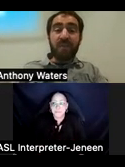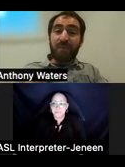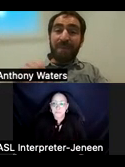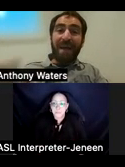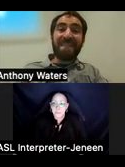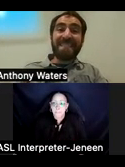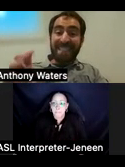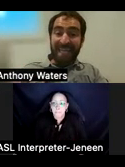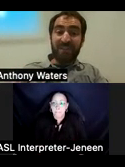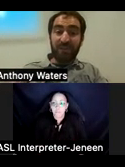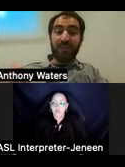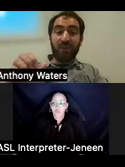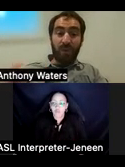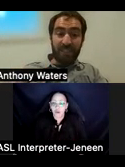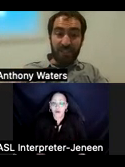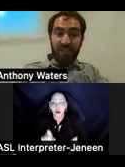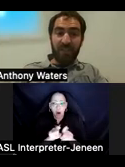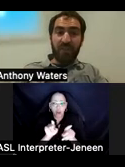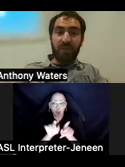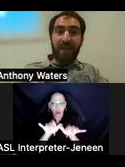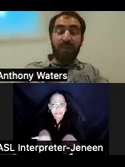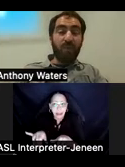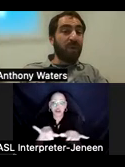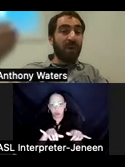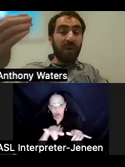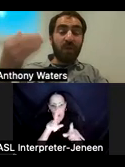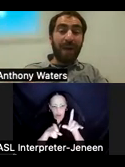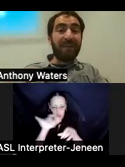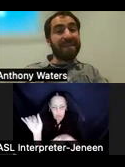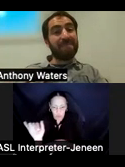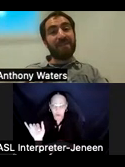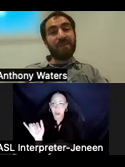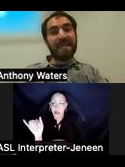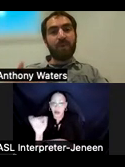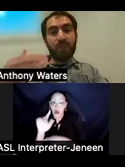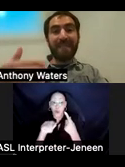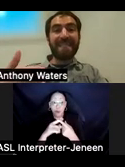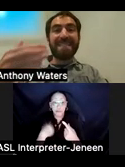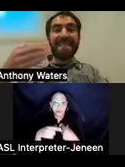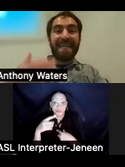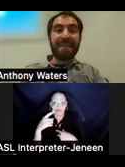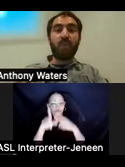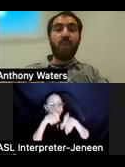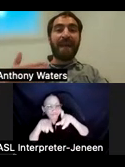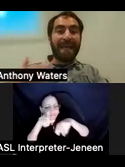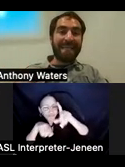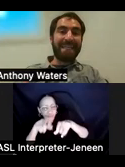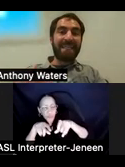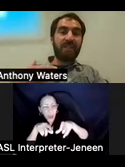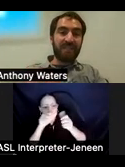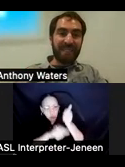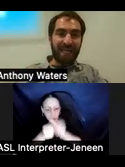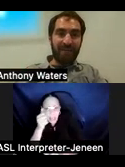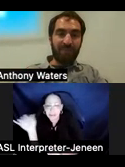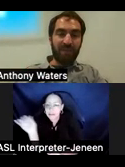It's also about having standard questions so that when we're inquiring about suicide, we're doing it the same way